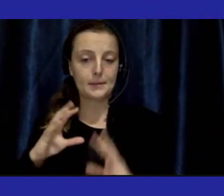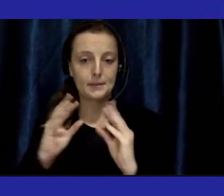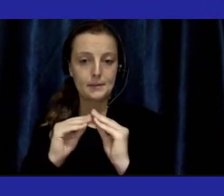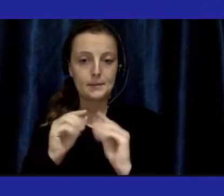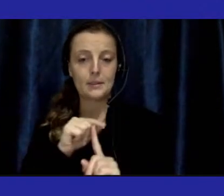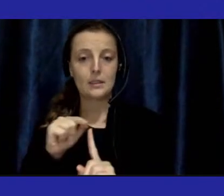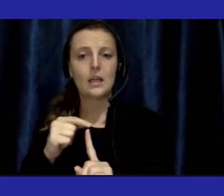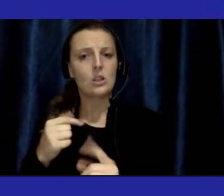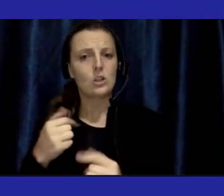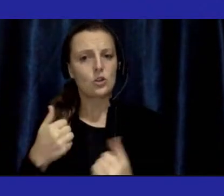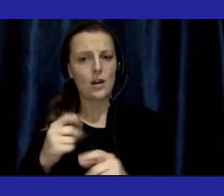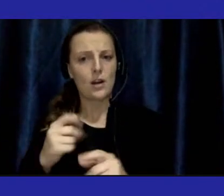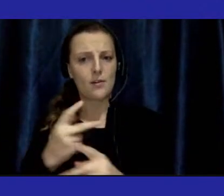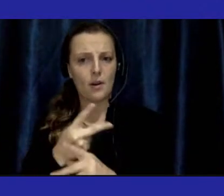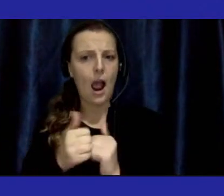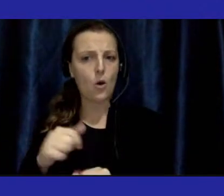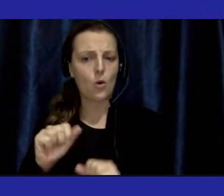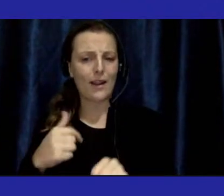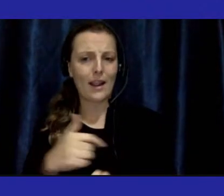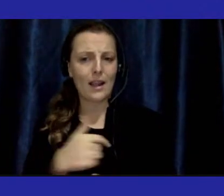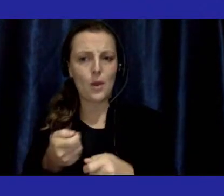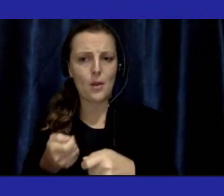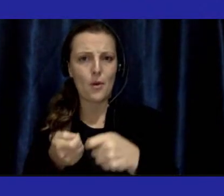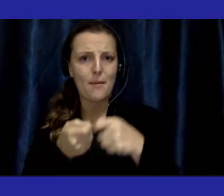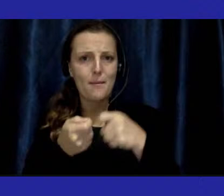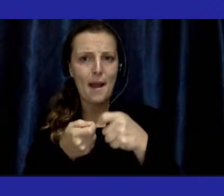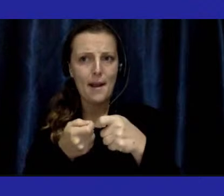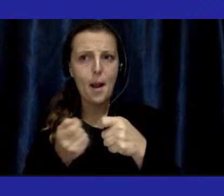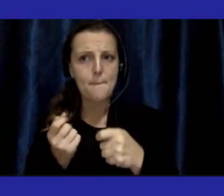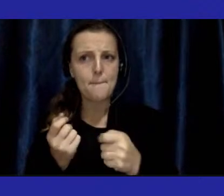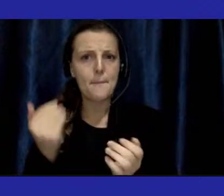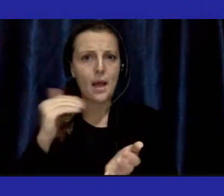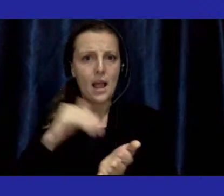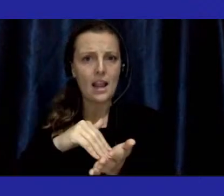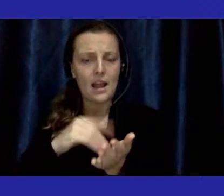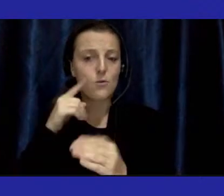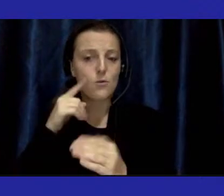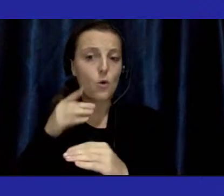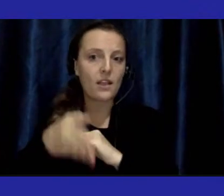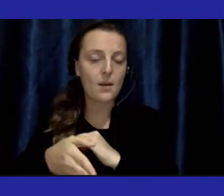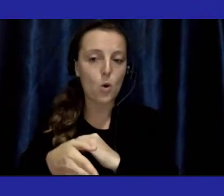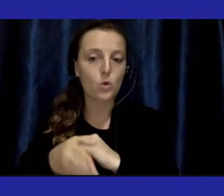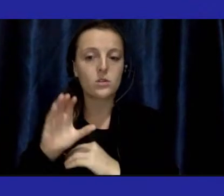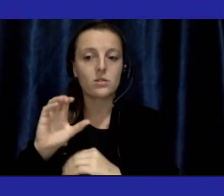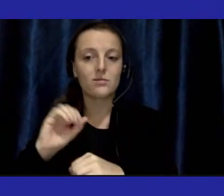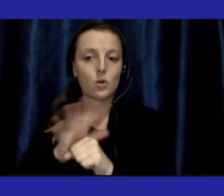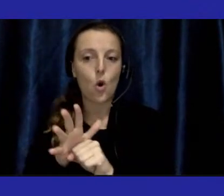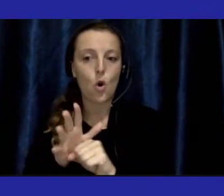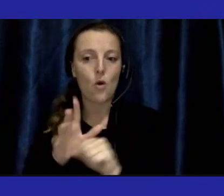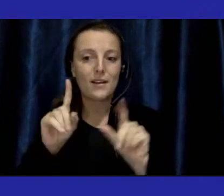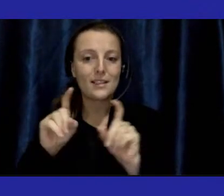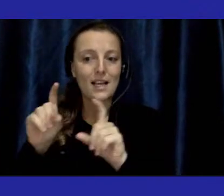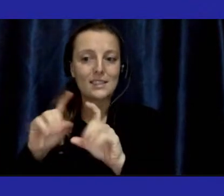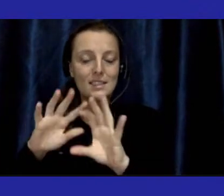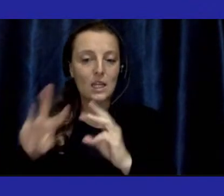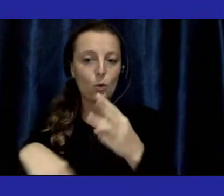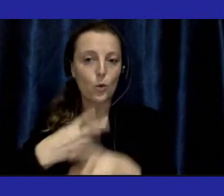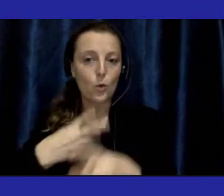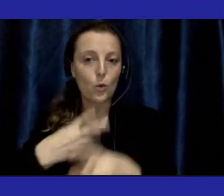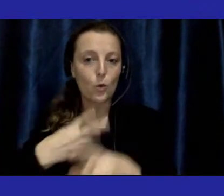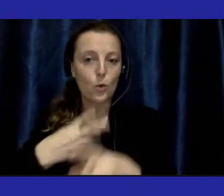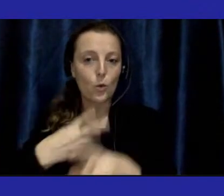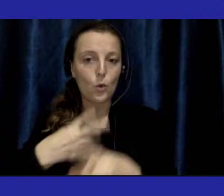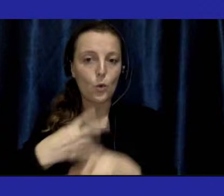the post-COVID testing world, right? A lot of people signed up for MyChart just to see their COVID test results,